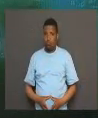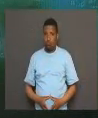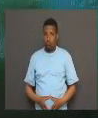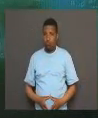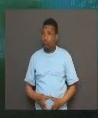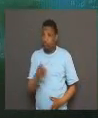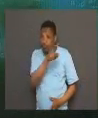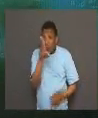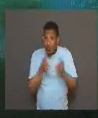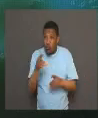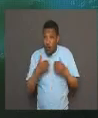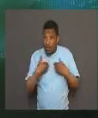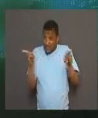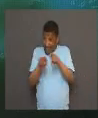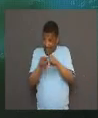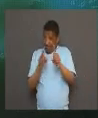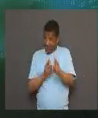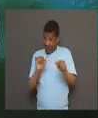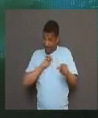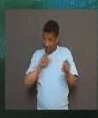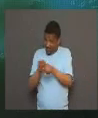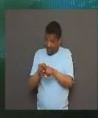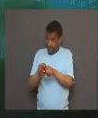Do you have some similar answers, students?